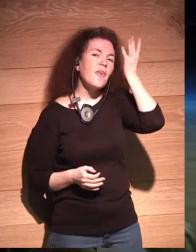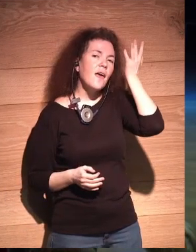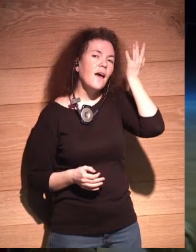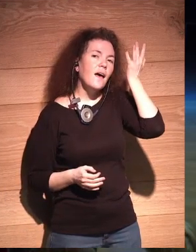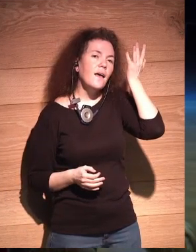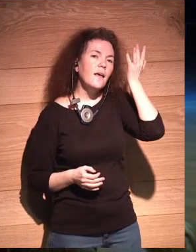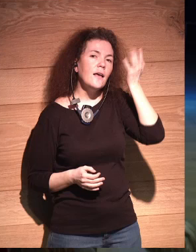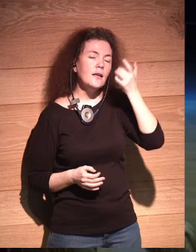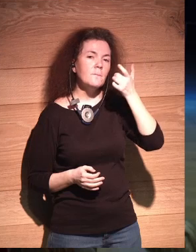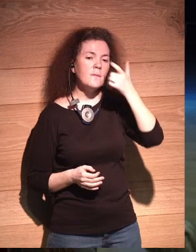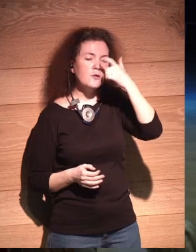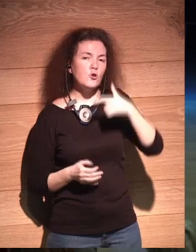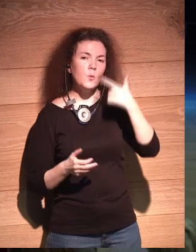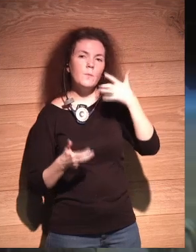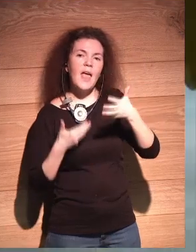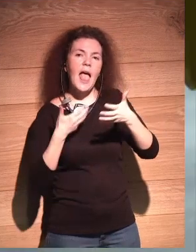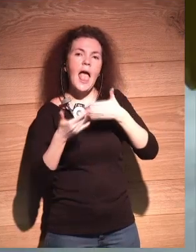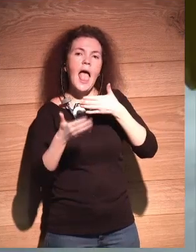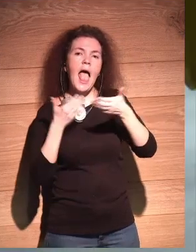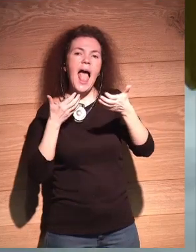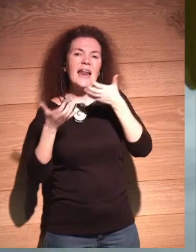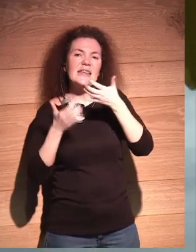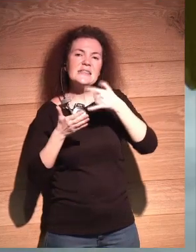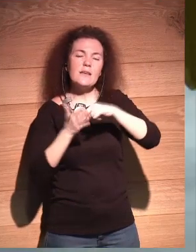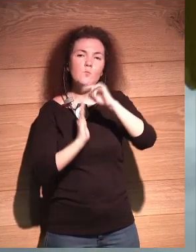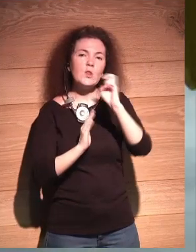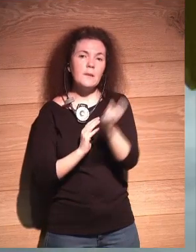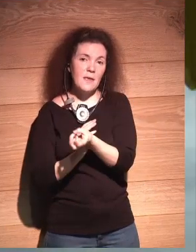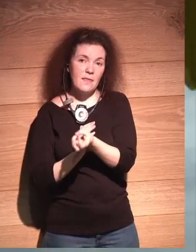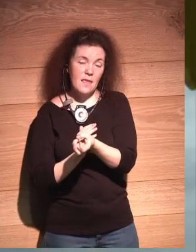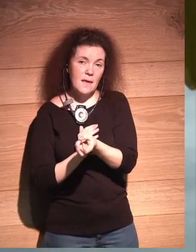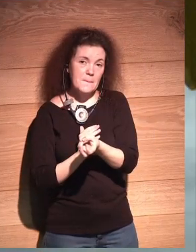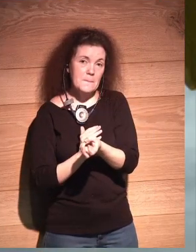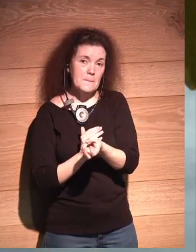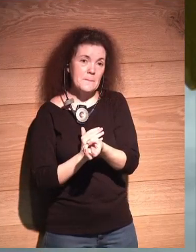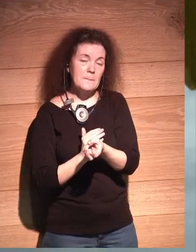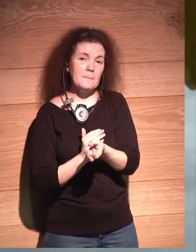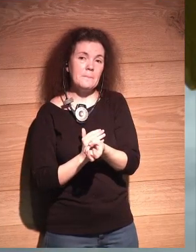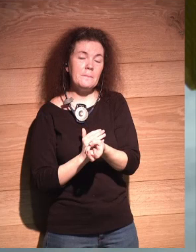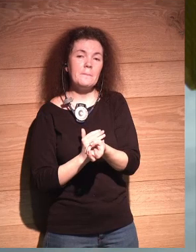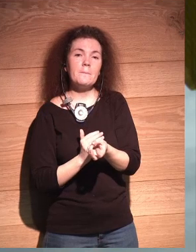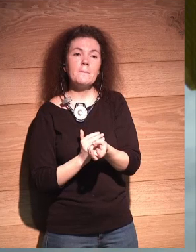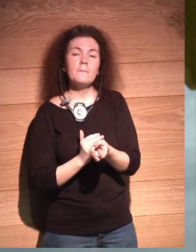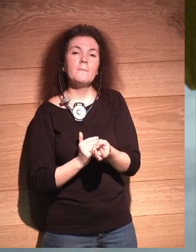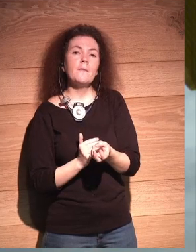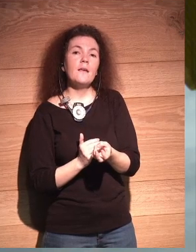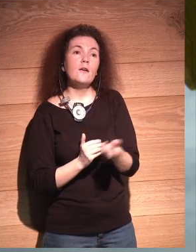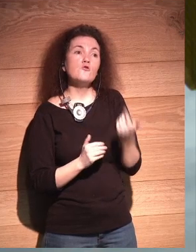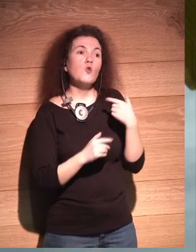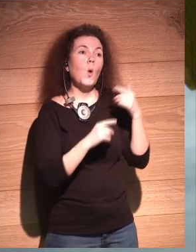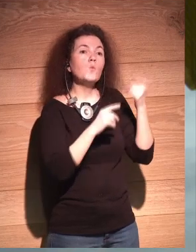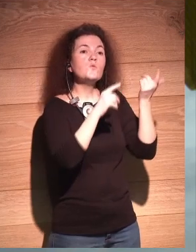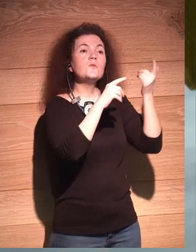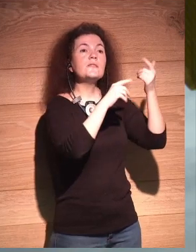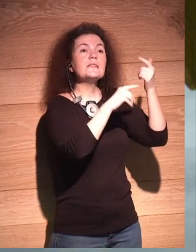multimedia artist, and that I would do something like, bounce light from one satellite onto another, onto the dark side of the moon, kind of thing. So when I